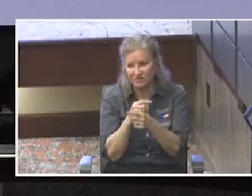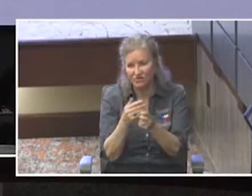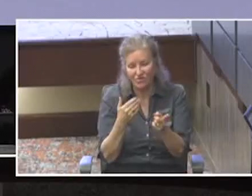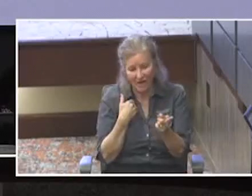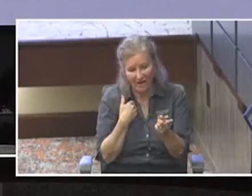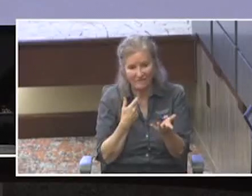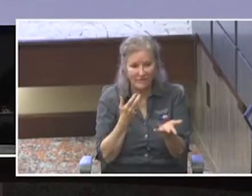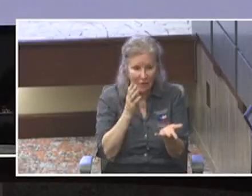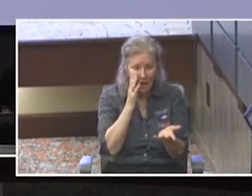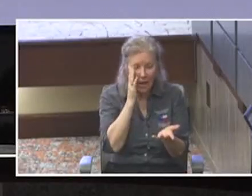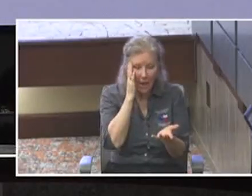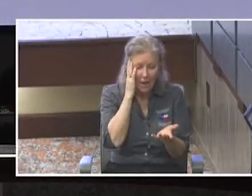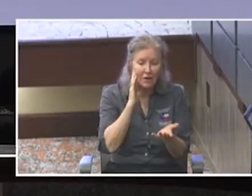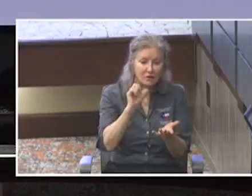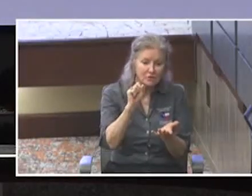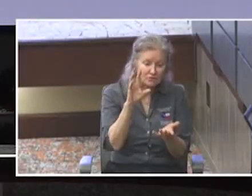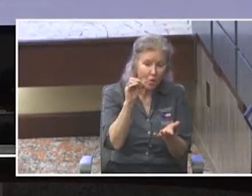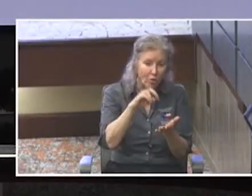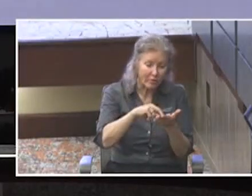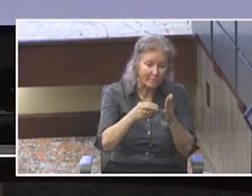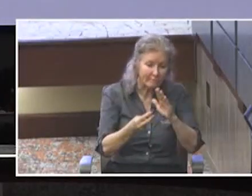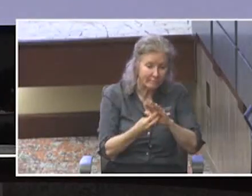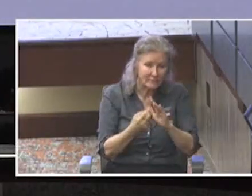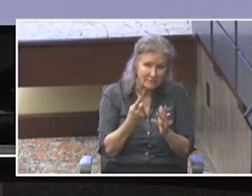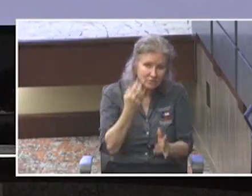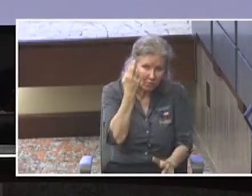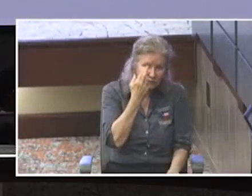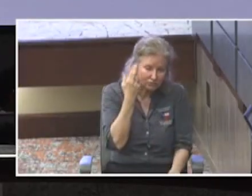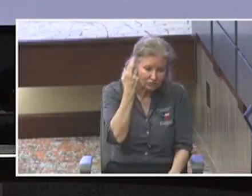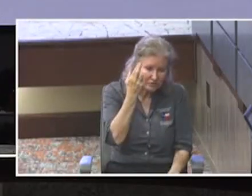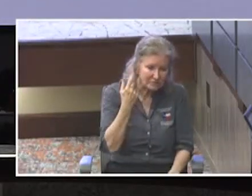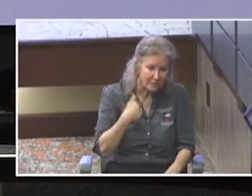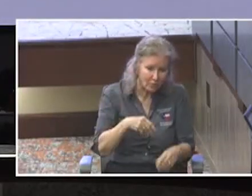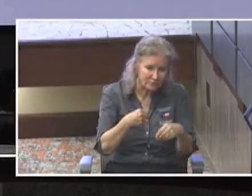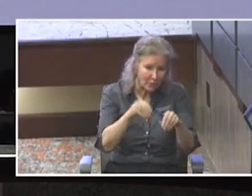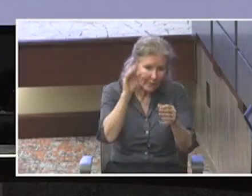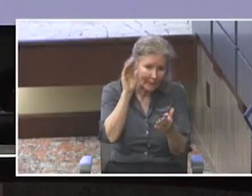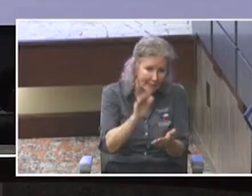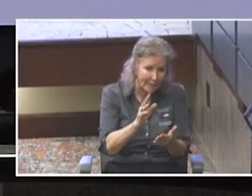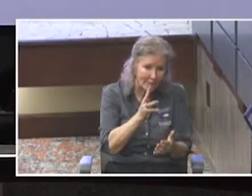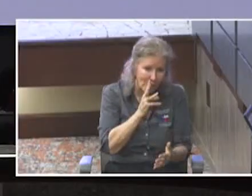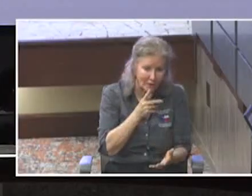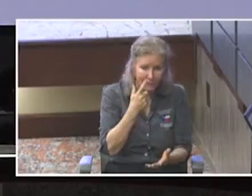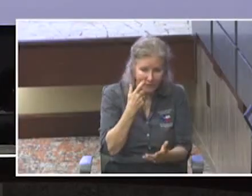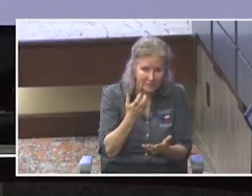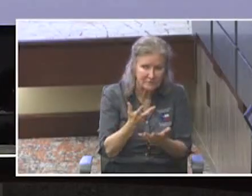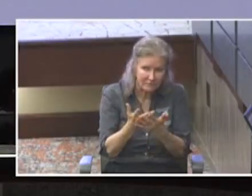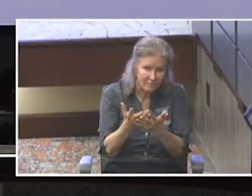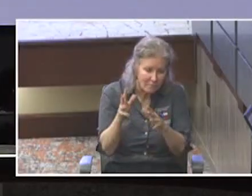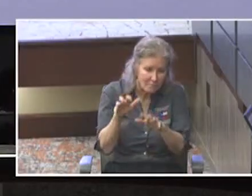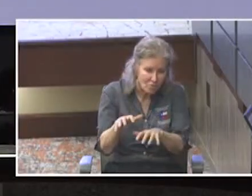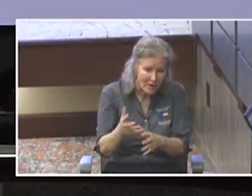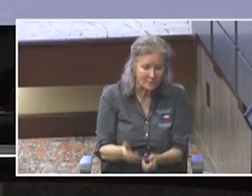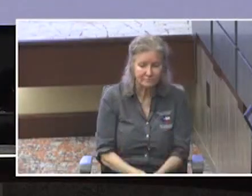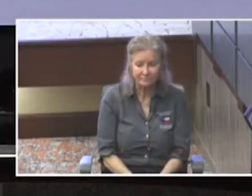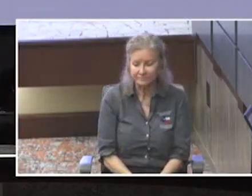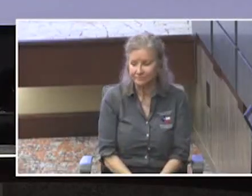have. So that could be one of the reasons behind some of these numbers here.